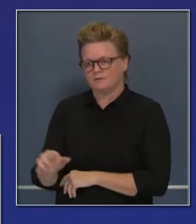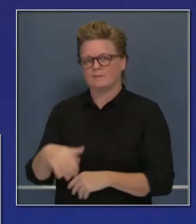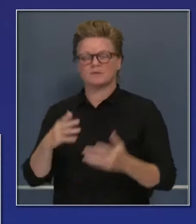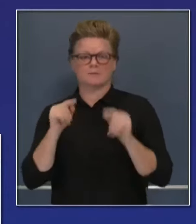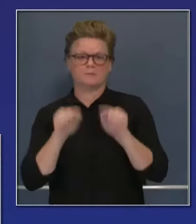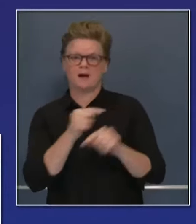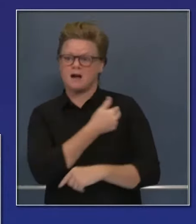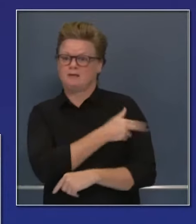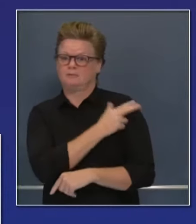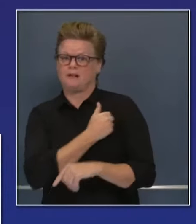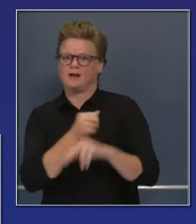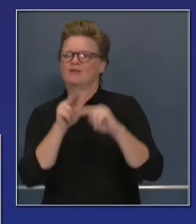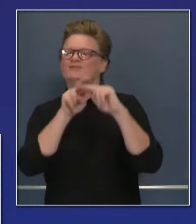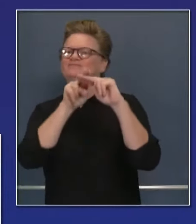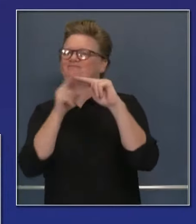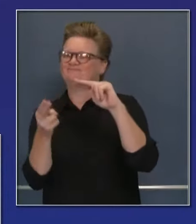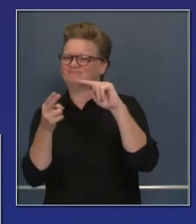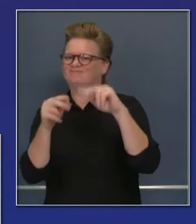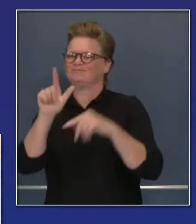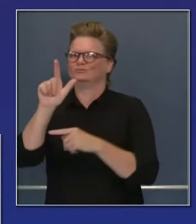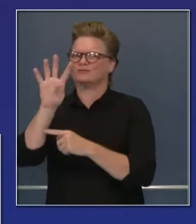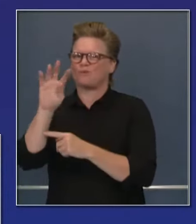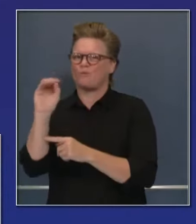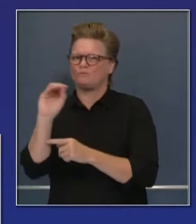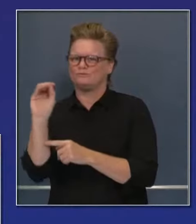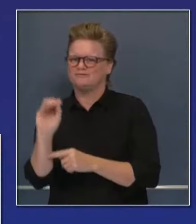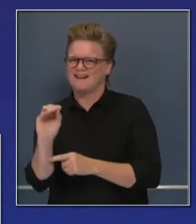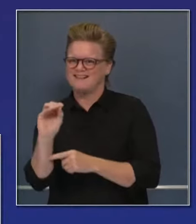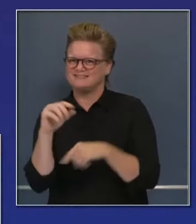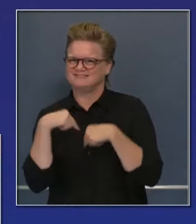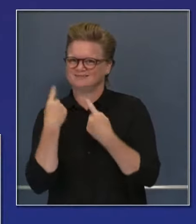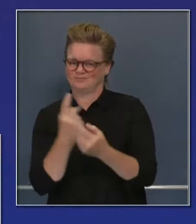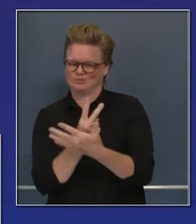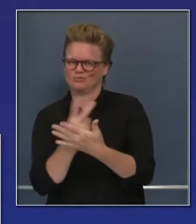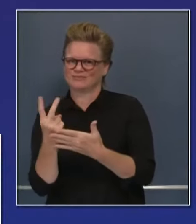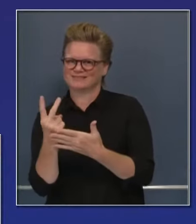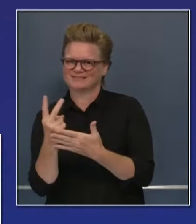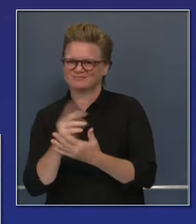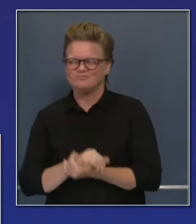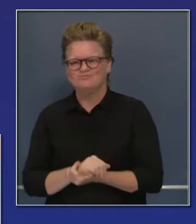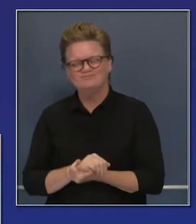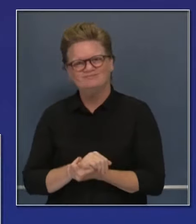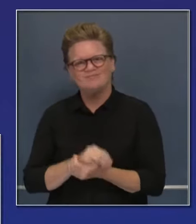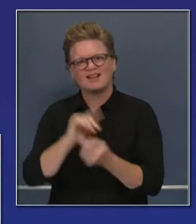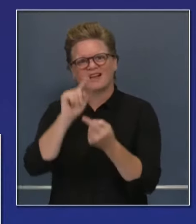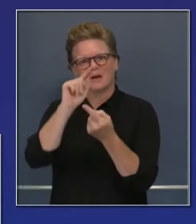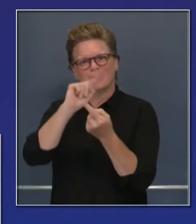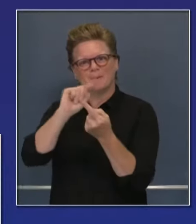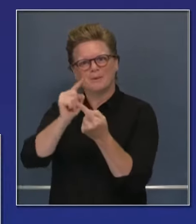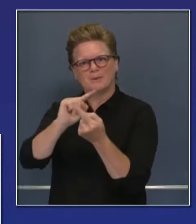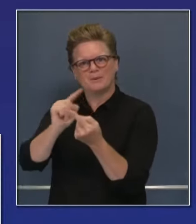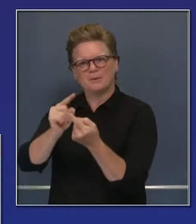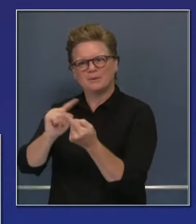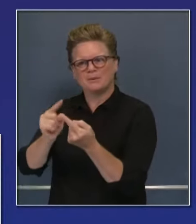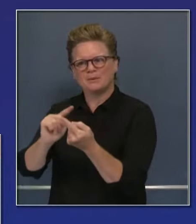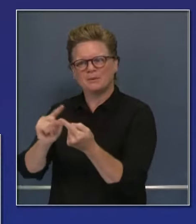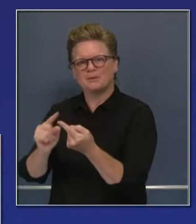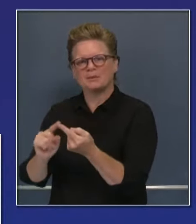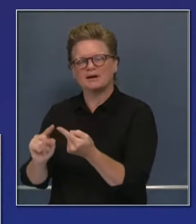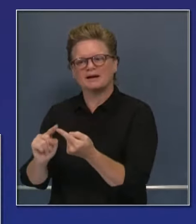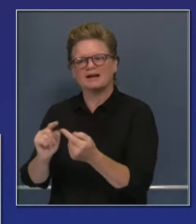24% over the last 14 days. Now 4% of total number of